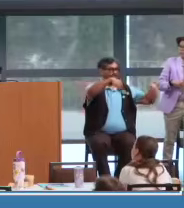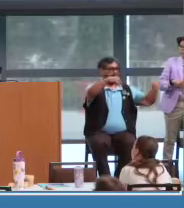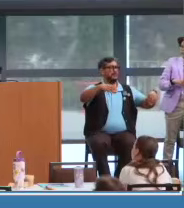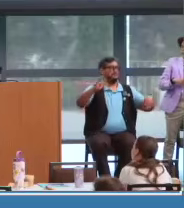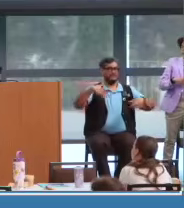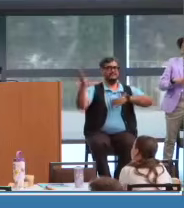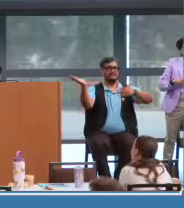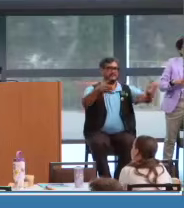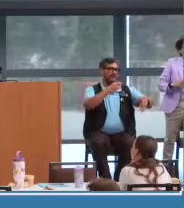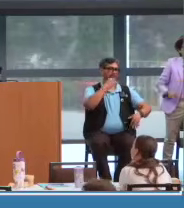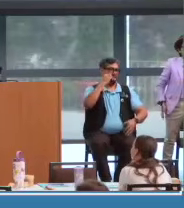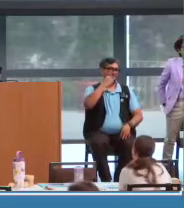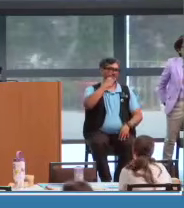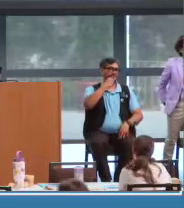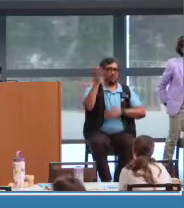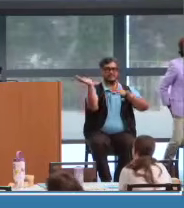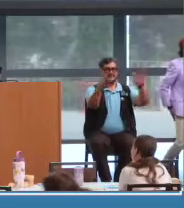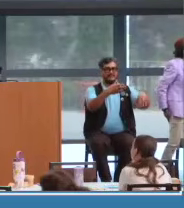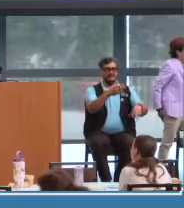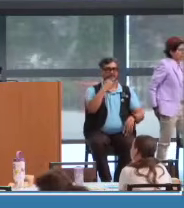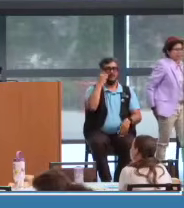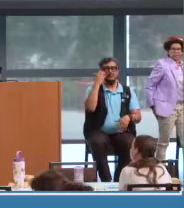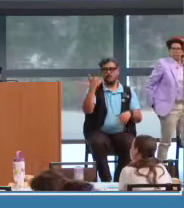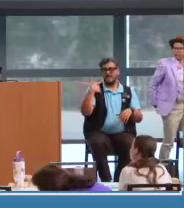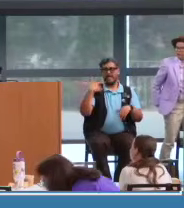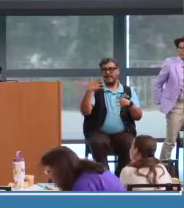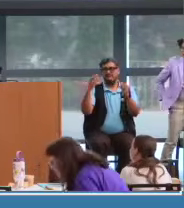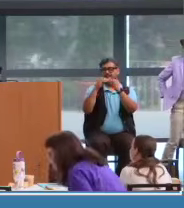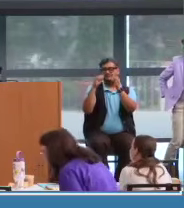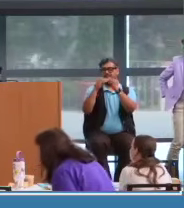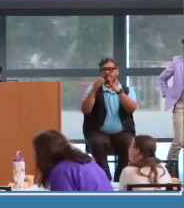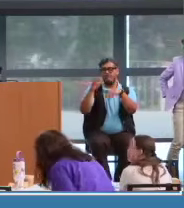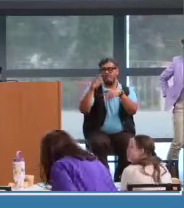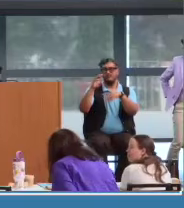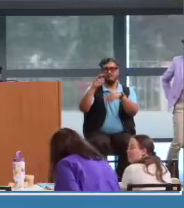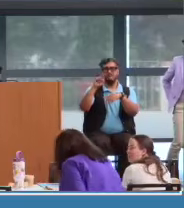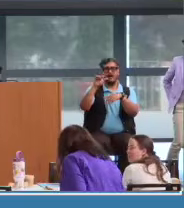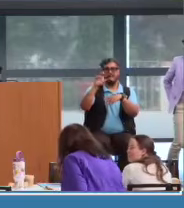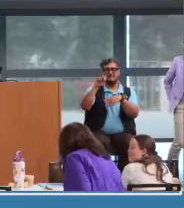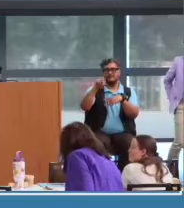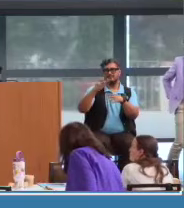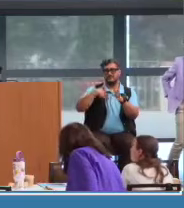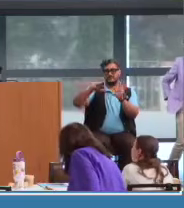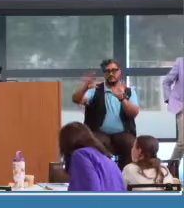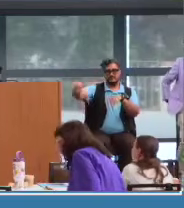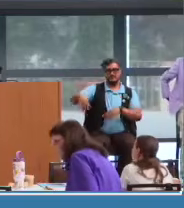take food. Okay. We have dishes, we have extra muffins. Please help